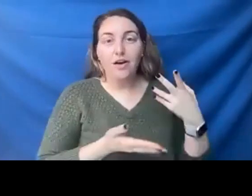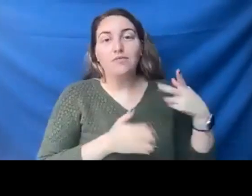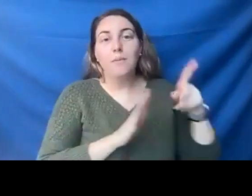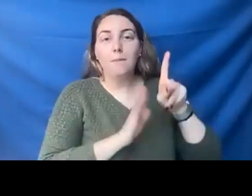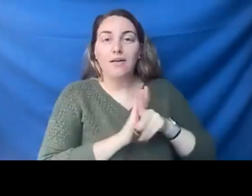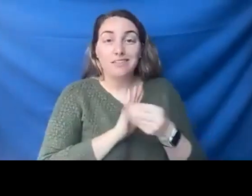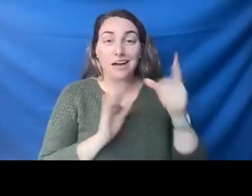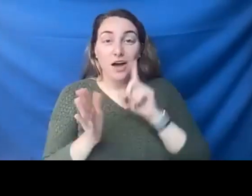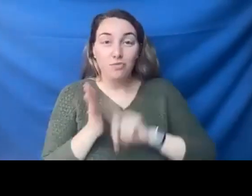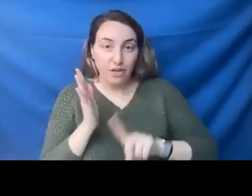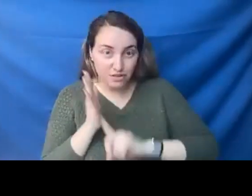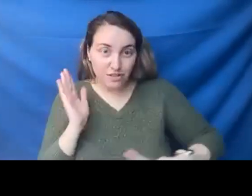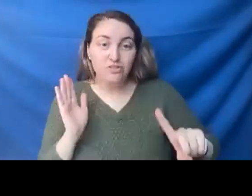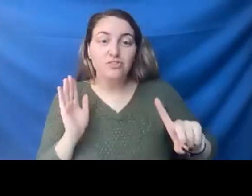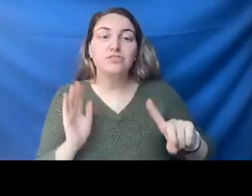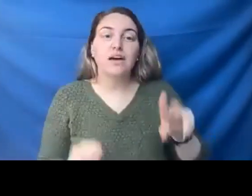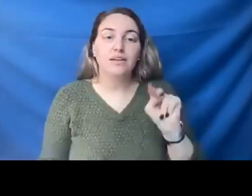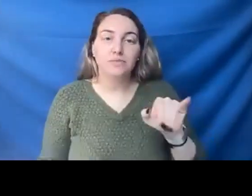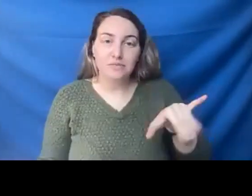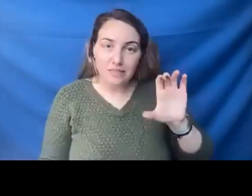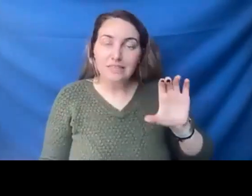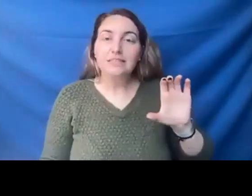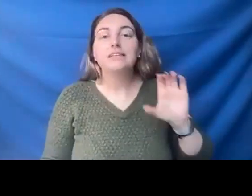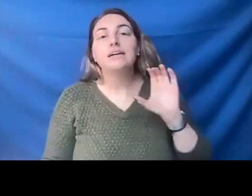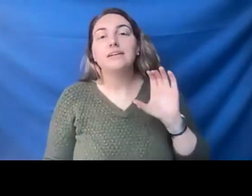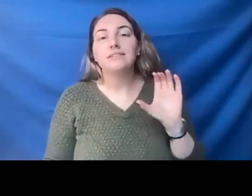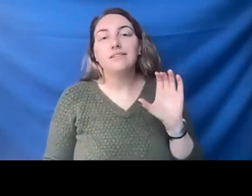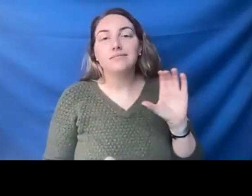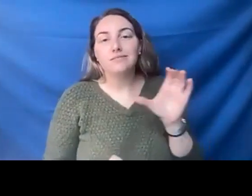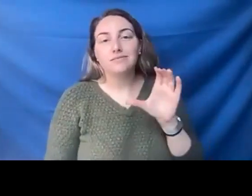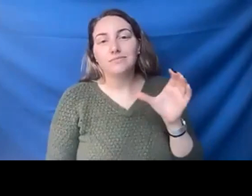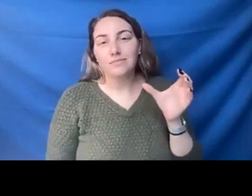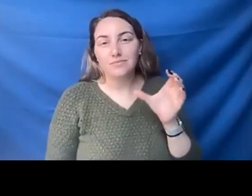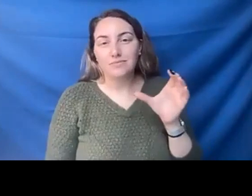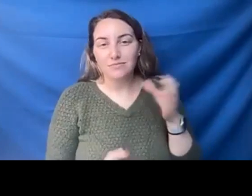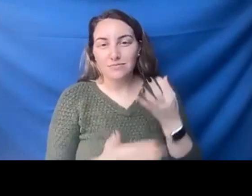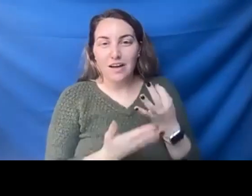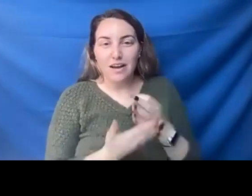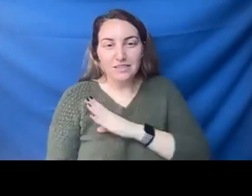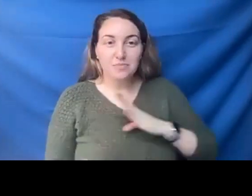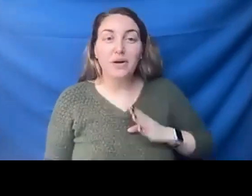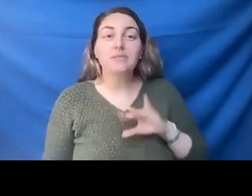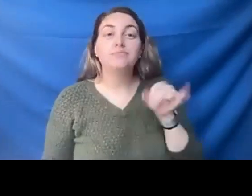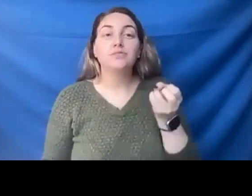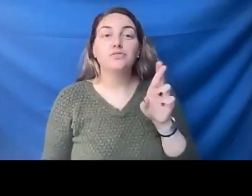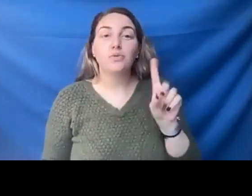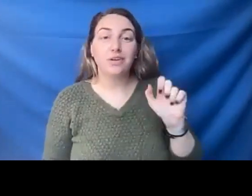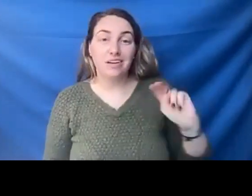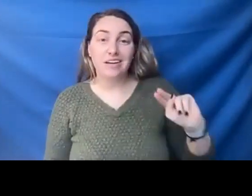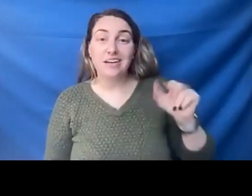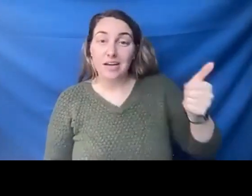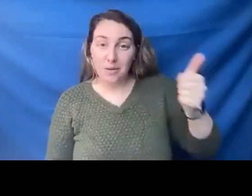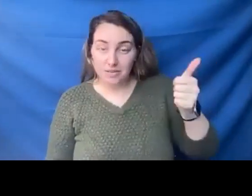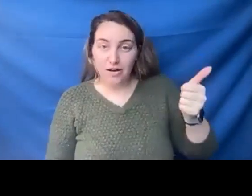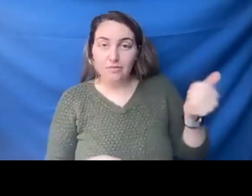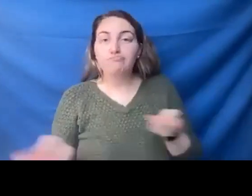Board, and I will be your main trainer today. Jordan Pantalone, he's our intergovernmental liaison. He is going to be